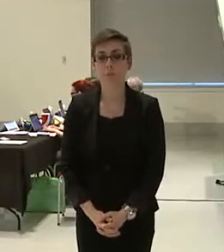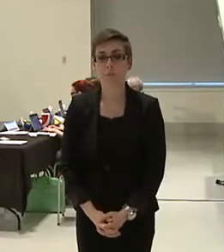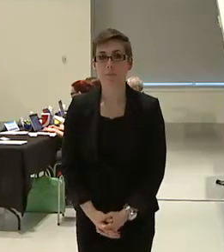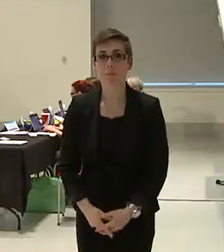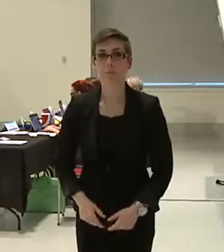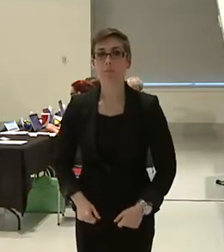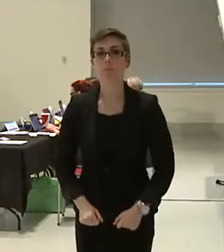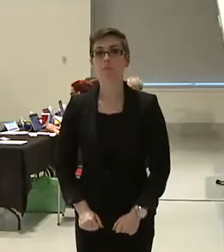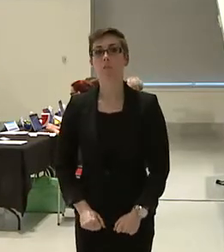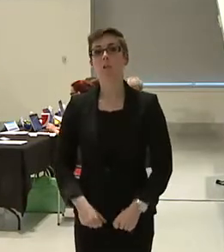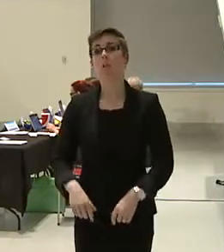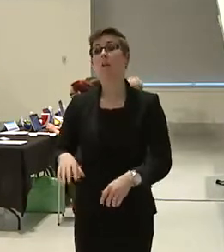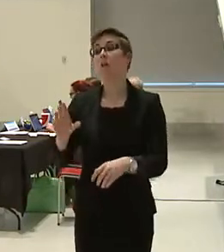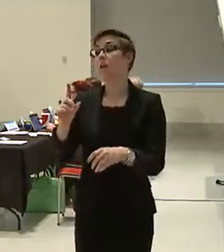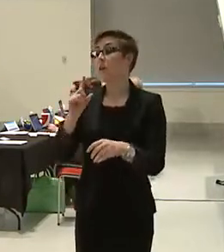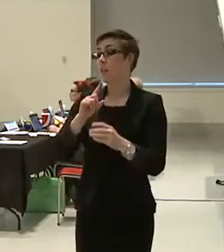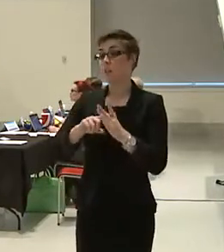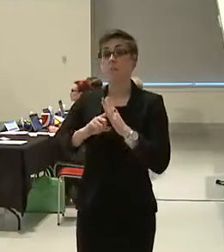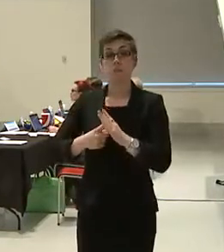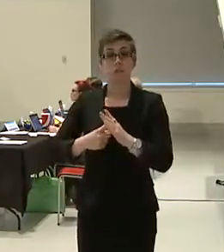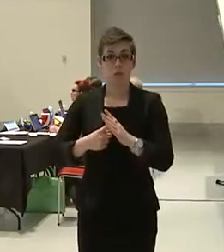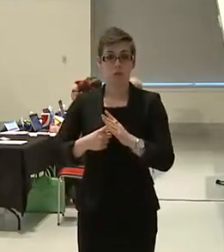So let me begin, Mr. Stevenson.